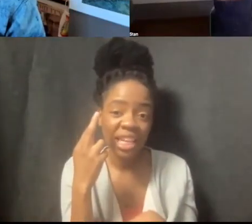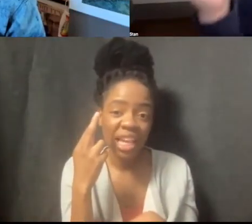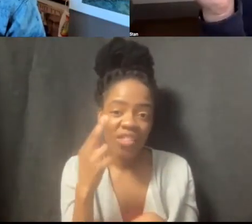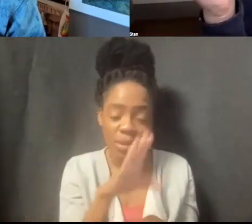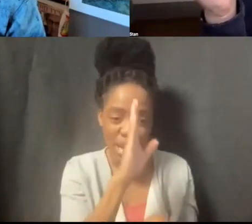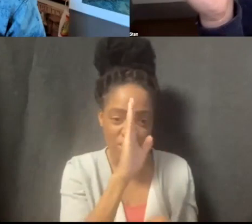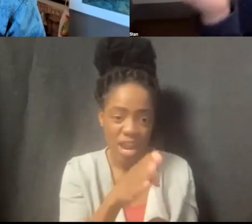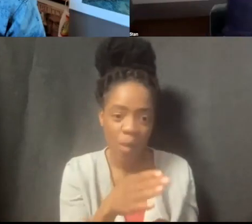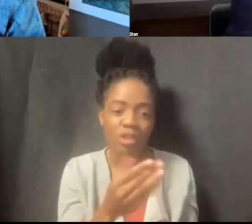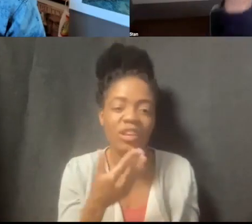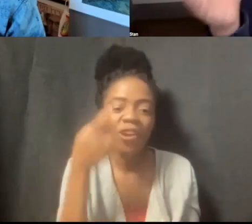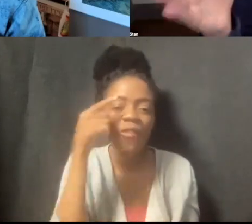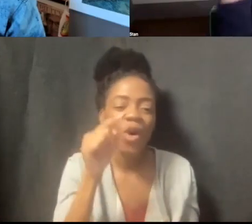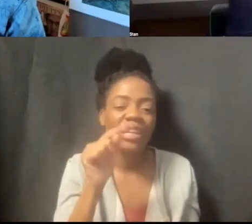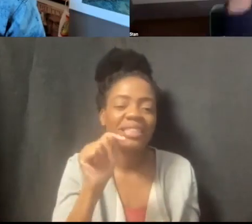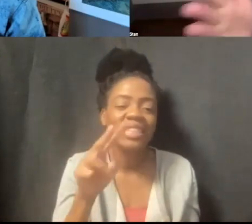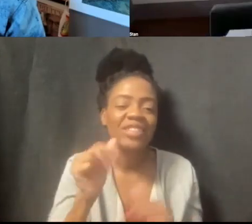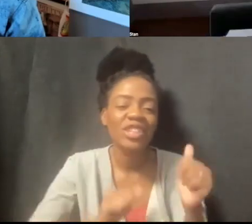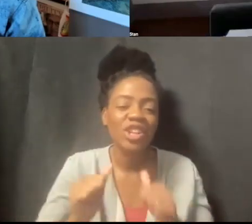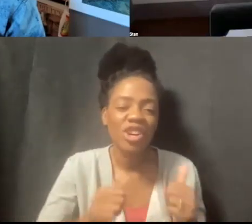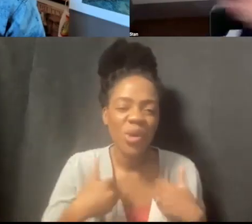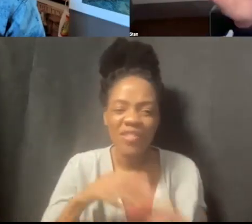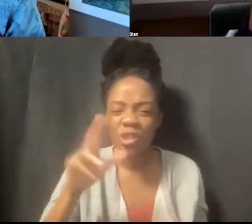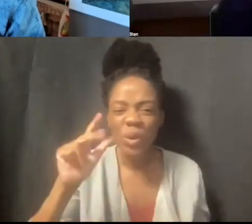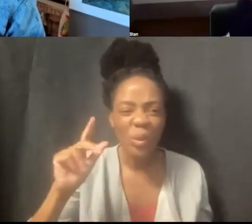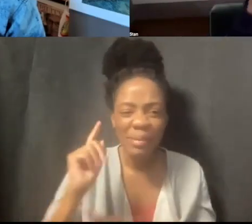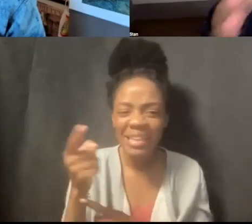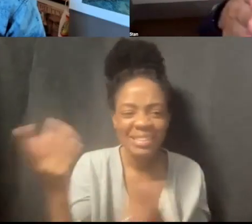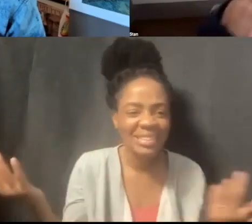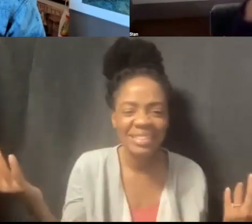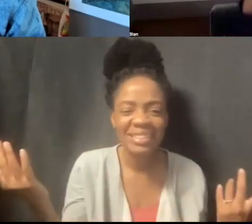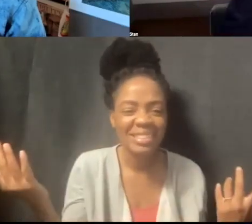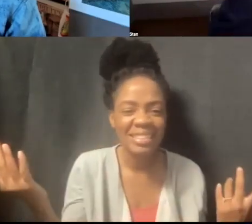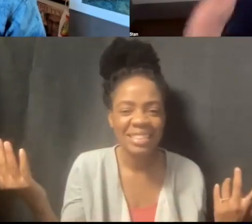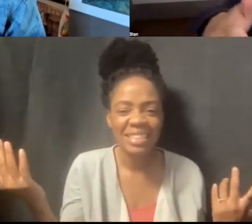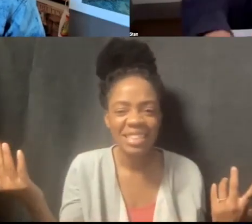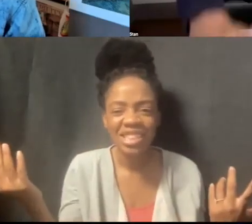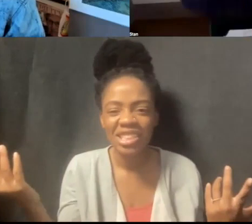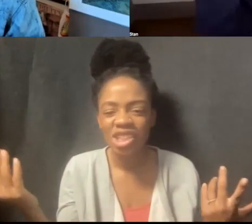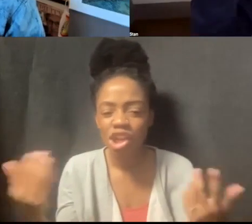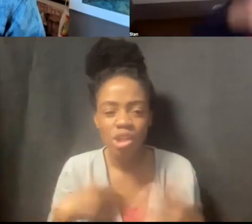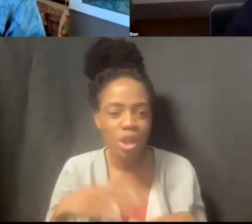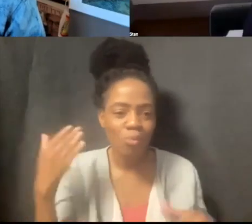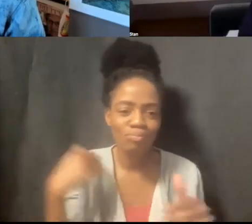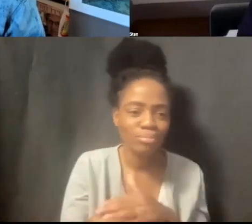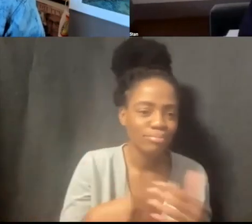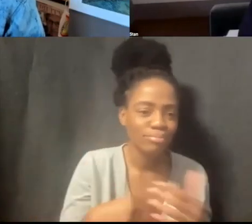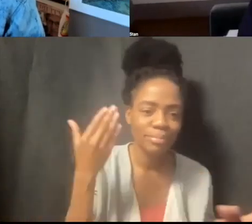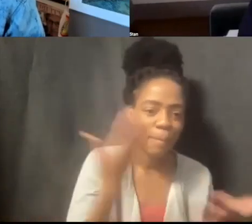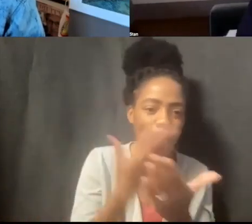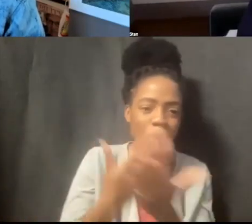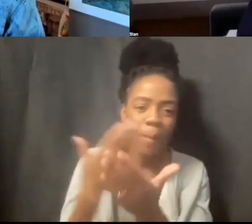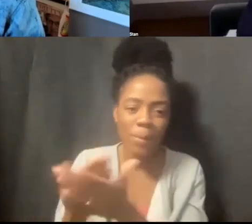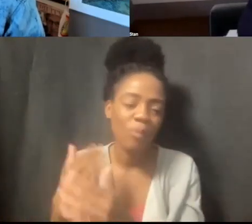good for sitcoms, because you had, you know, 23 minutes where you had to like get in there, do the lines and get the characters